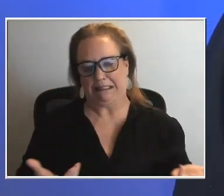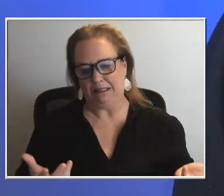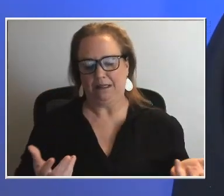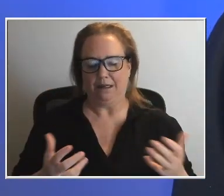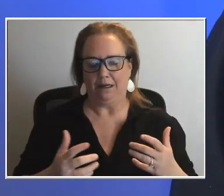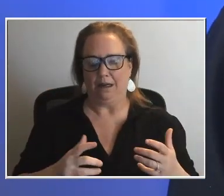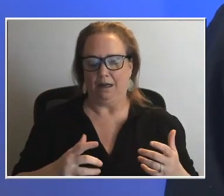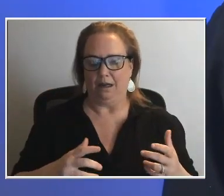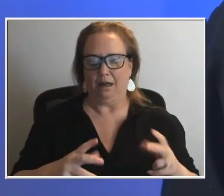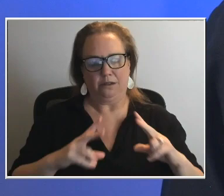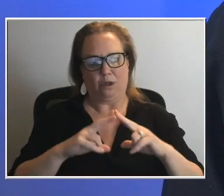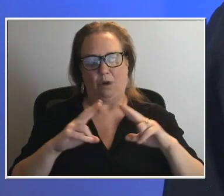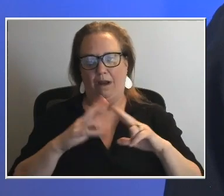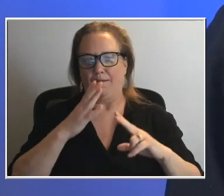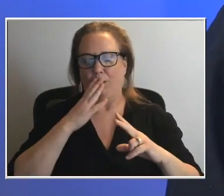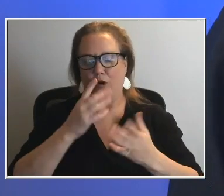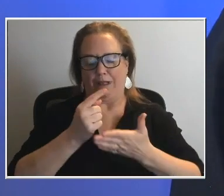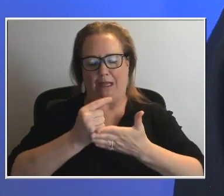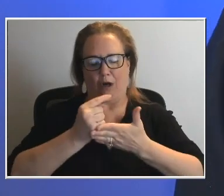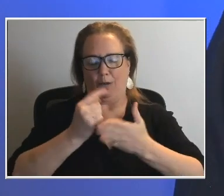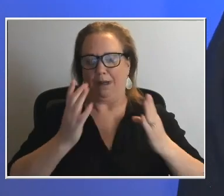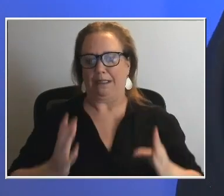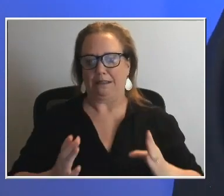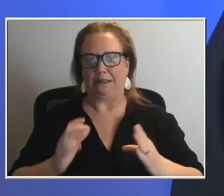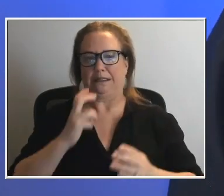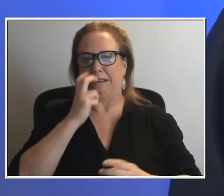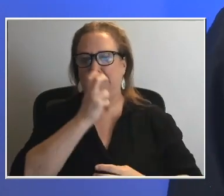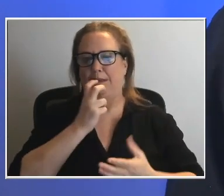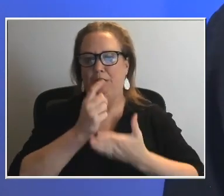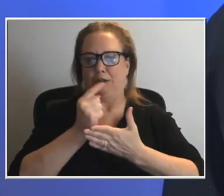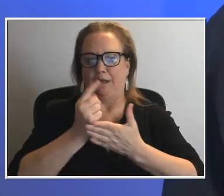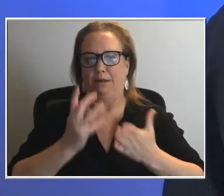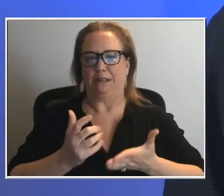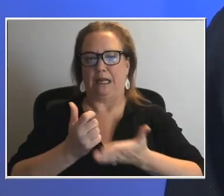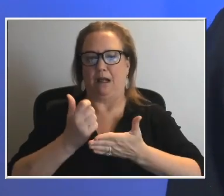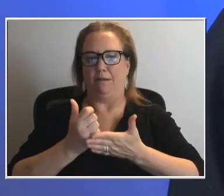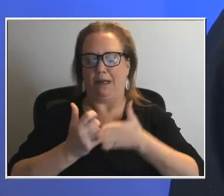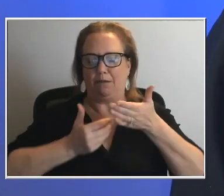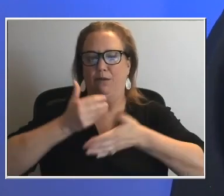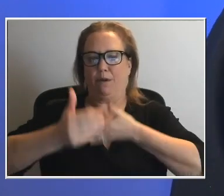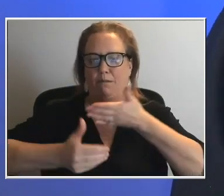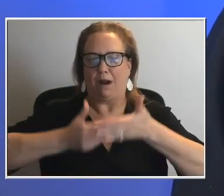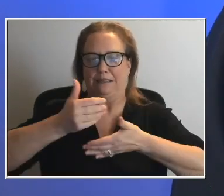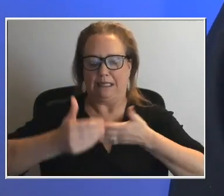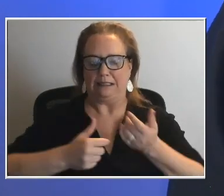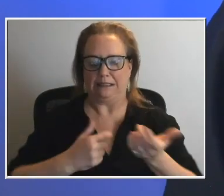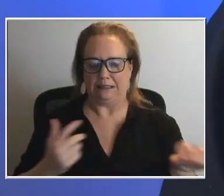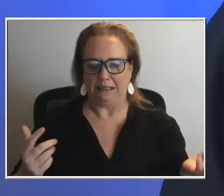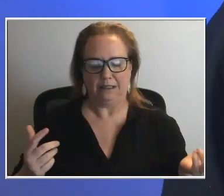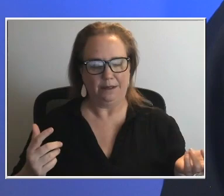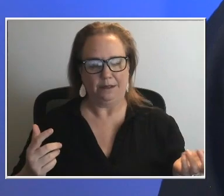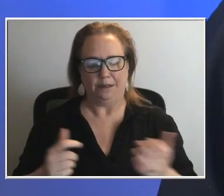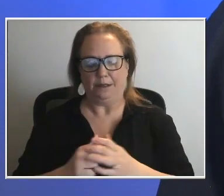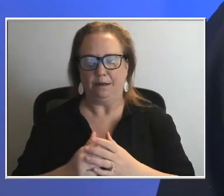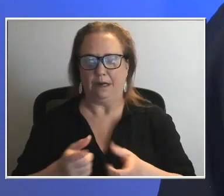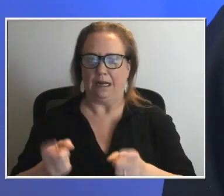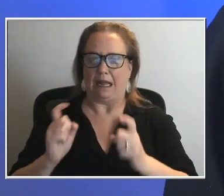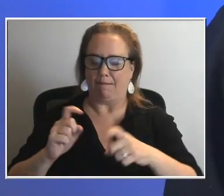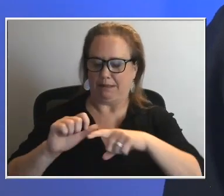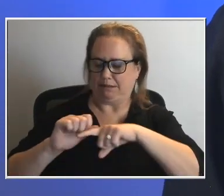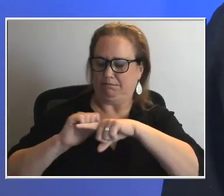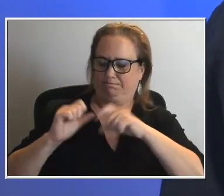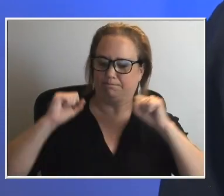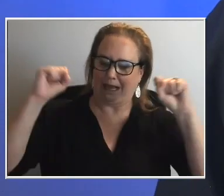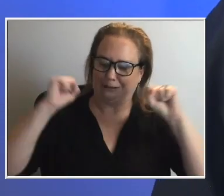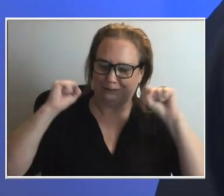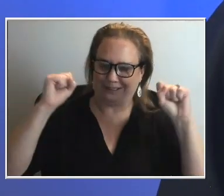good therapist, speech therapist, to be able to help me through my process, and gave me some exercises,